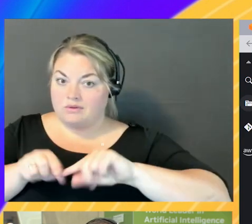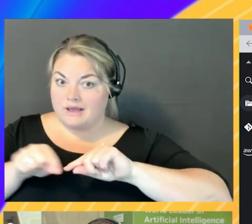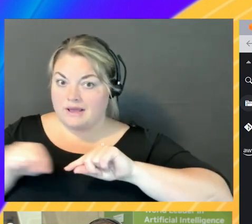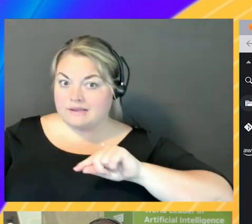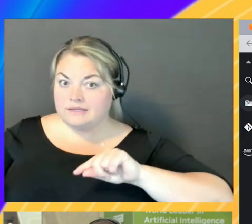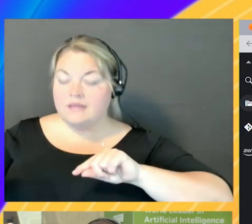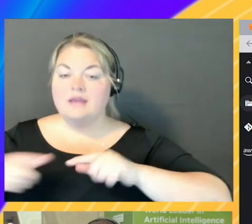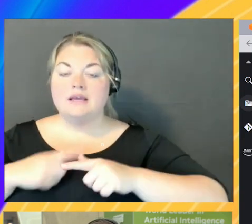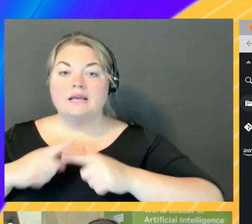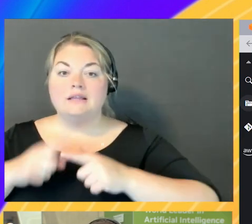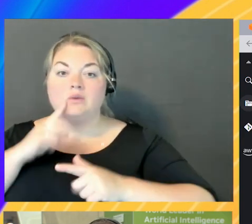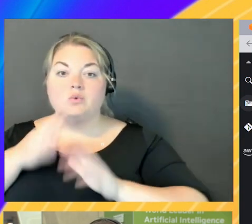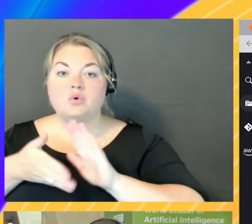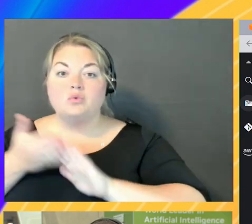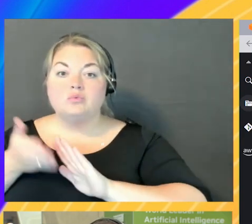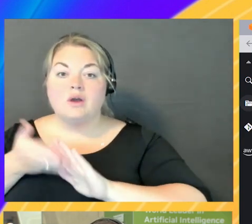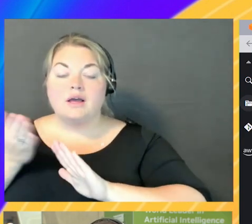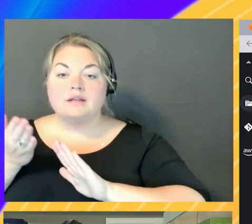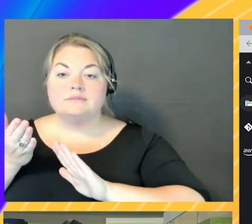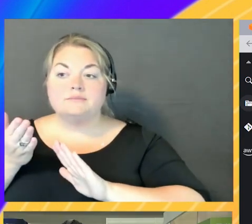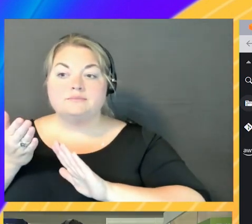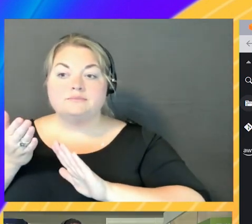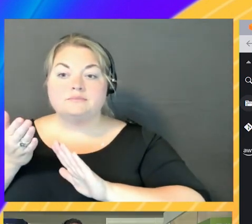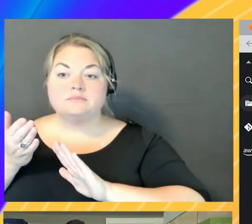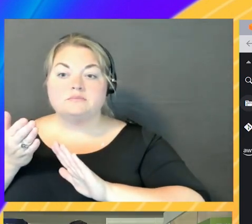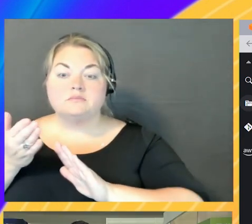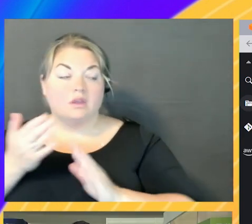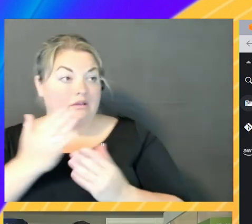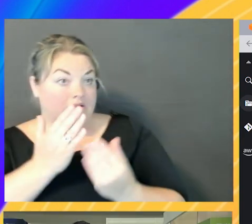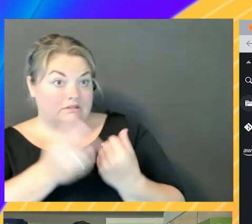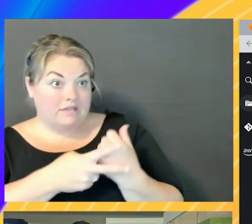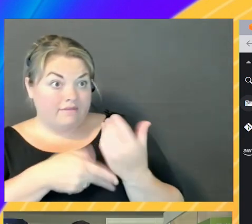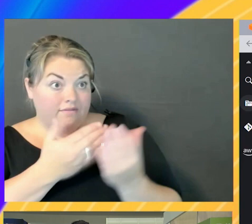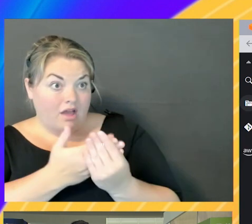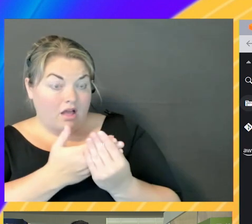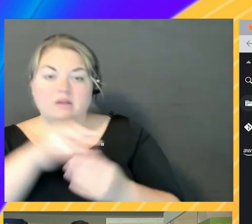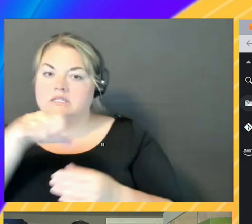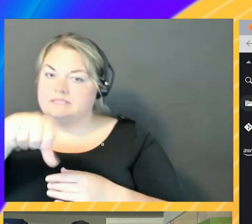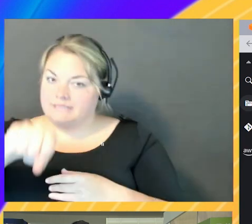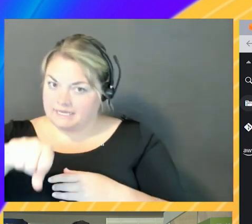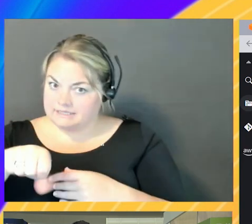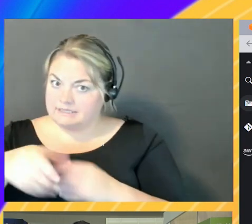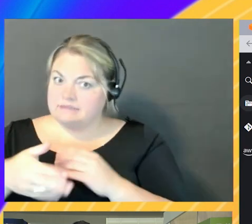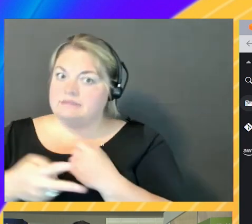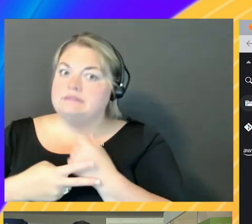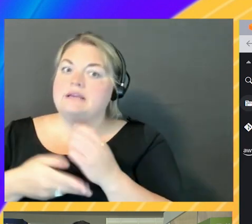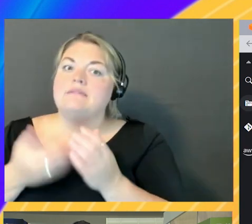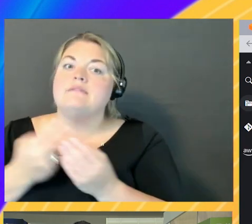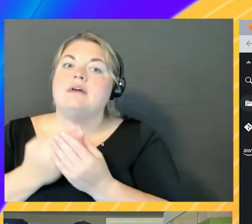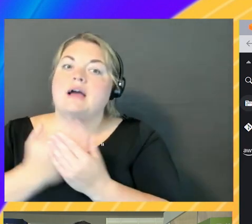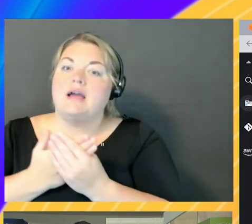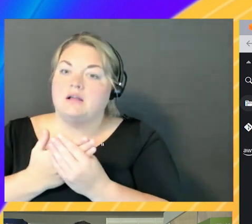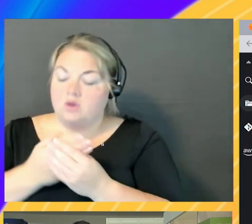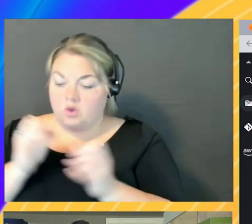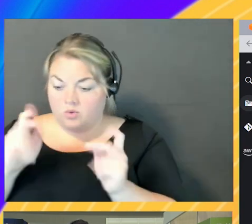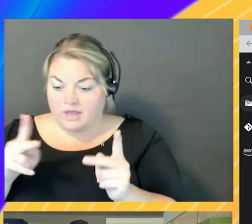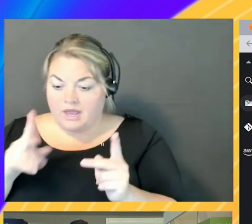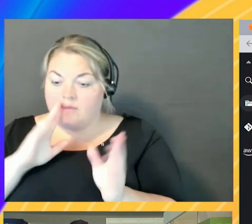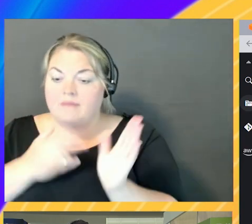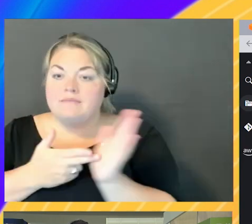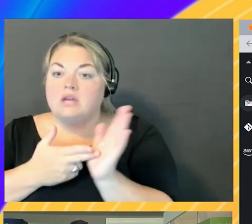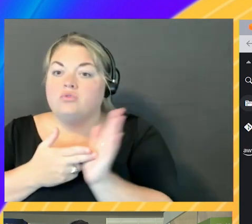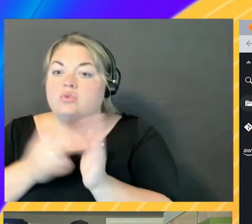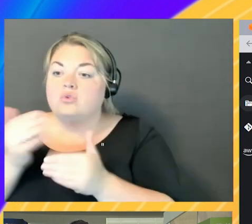run the and I save the file. Yeah, save the file. Save the file. Okay, that file is saved. I'll make sure, go to File,